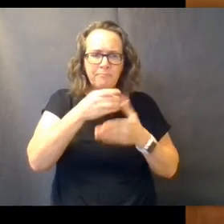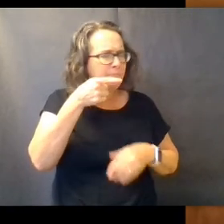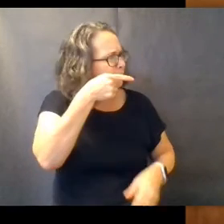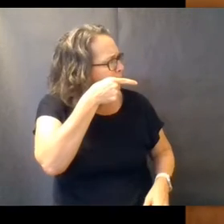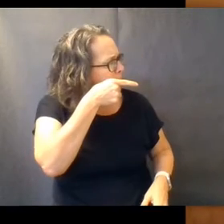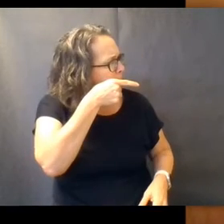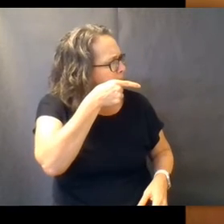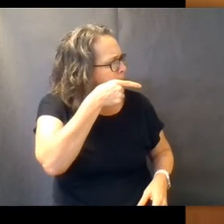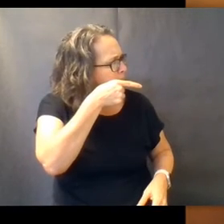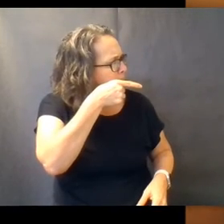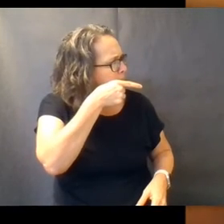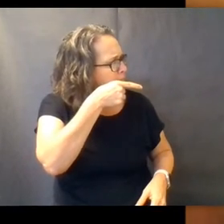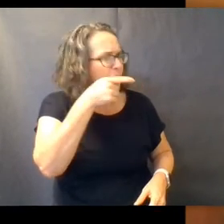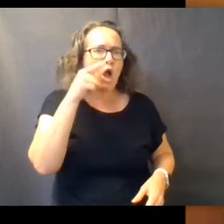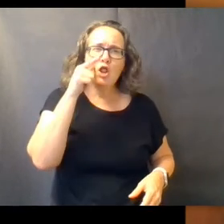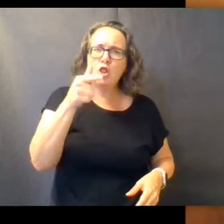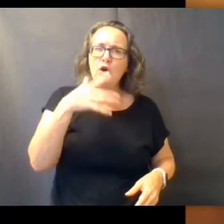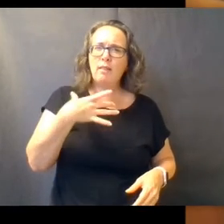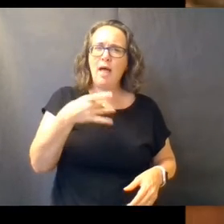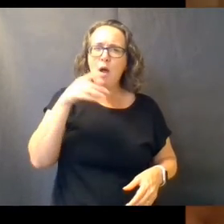looks like it is